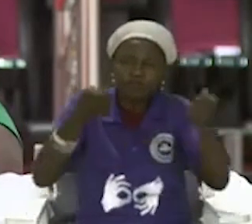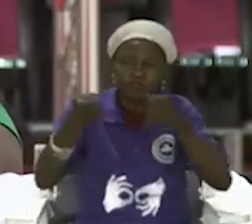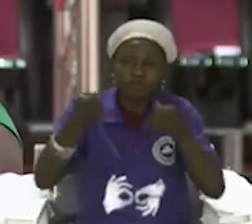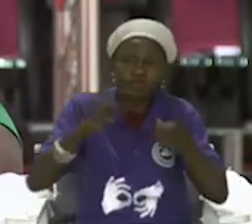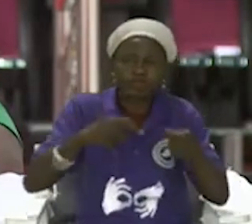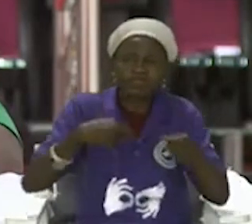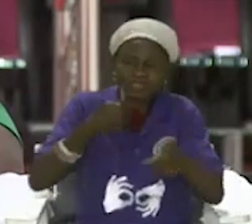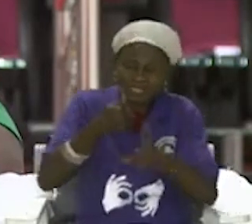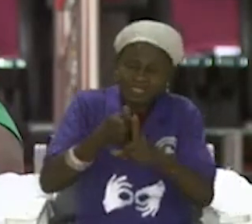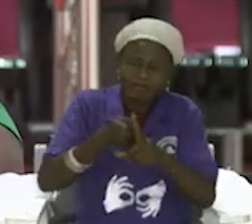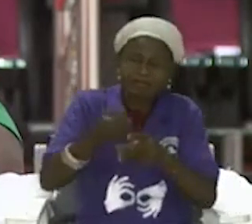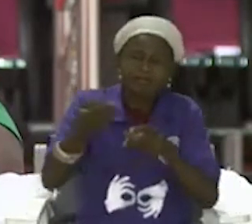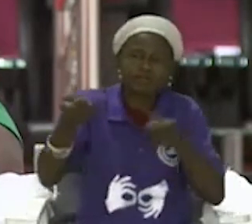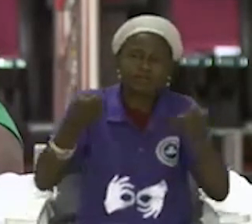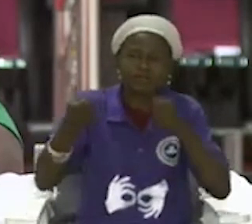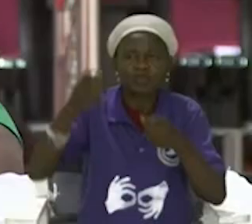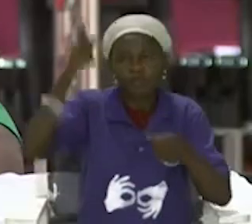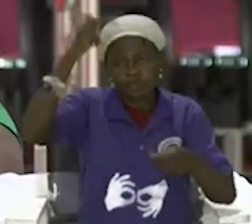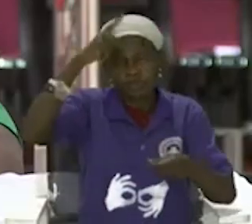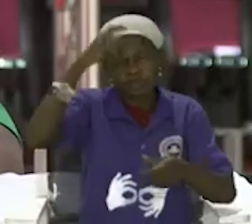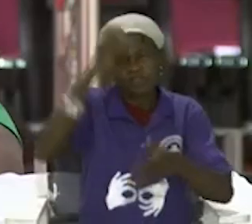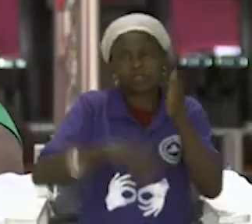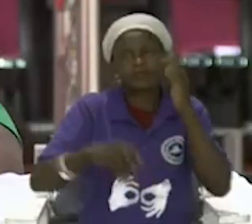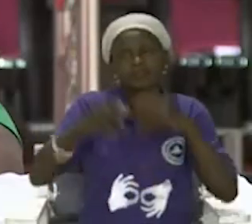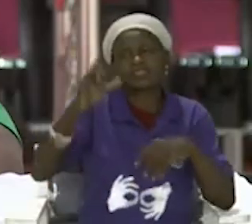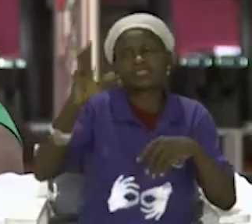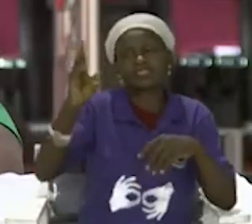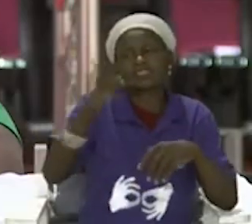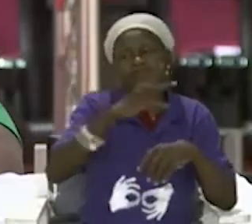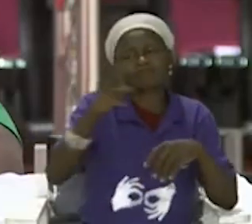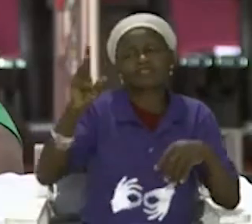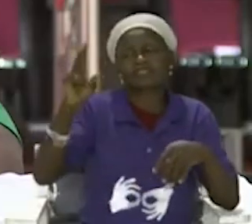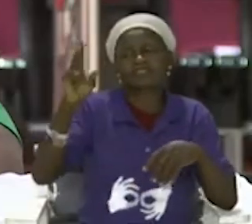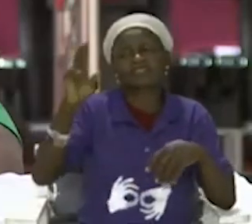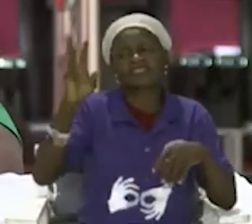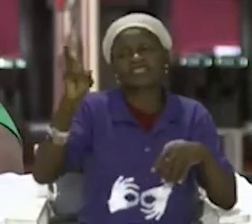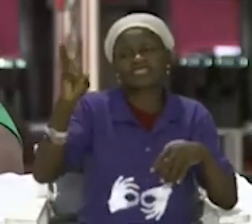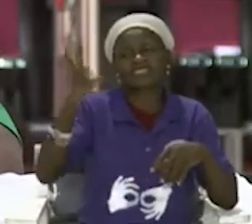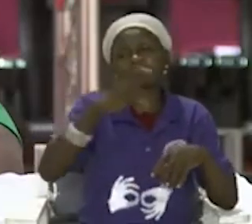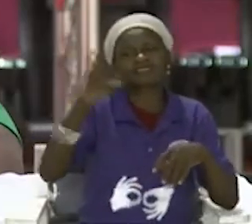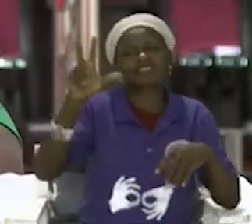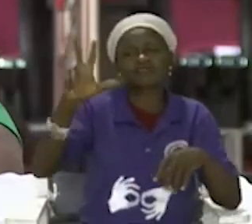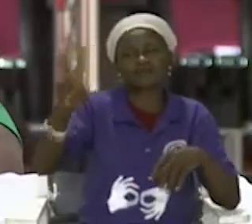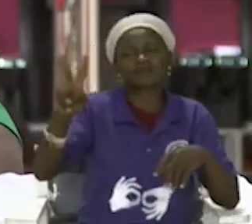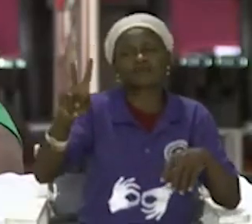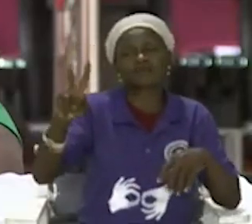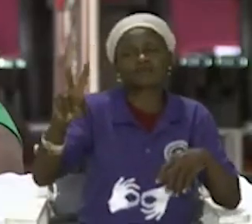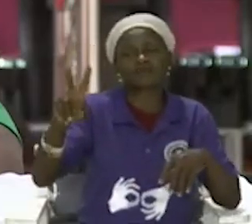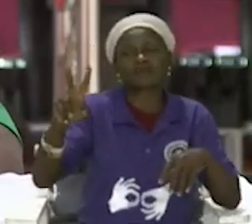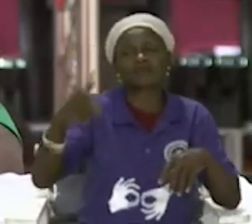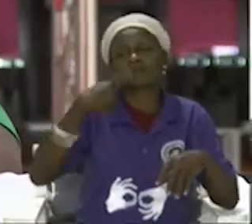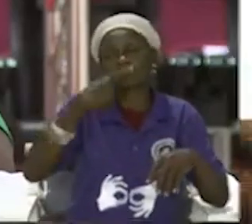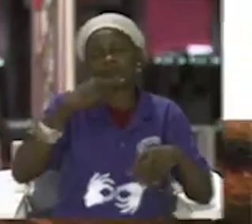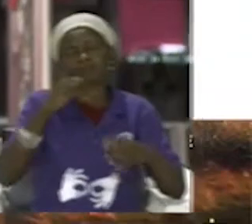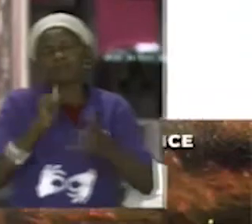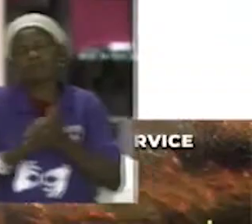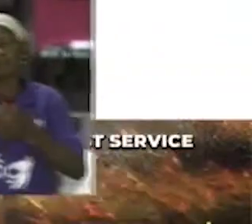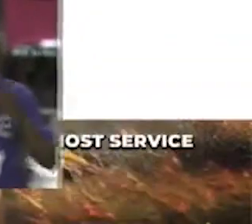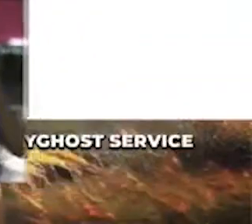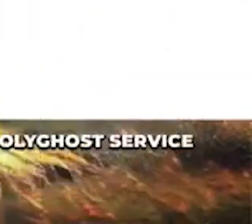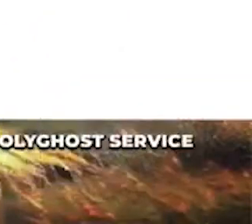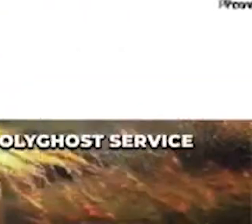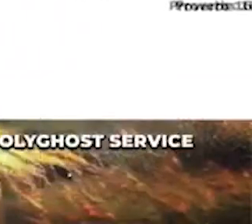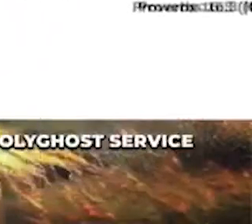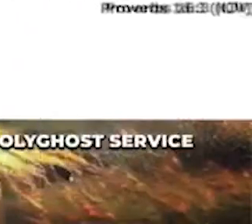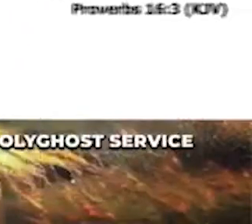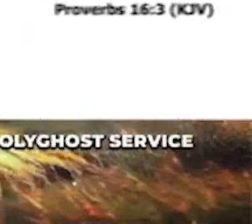Self-control. Proverbs chapter 16 verse 32. Proverbs 16 verse 32 says, he that is slow